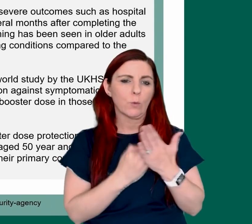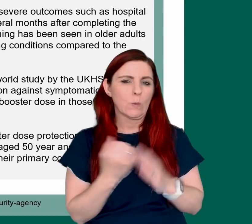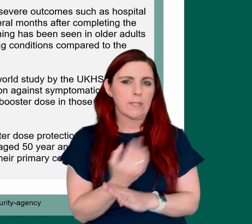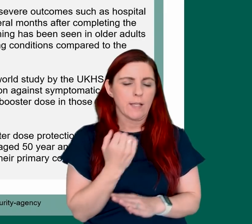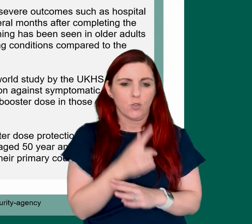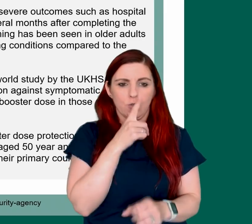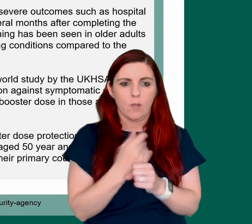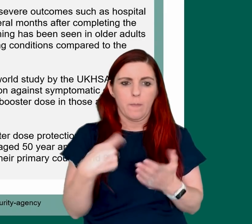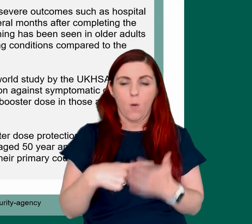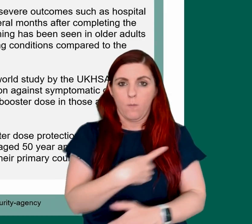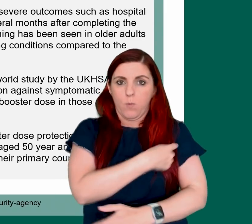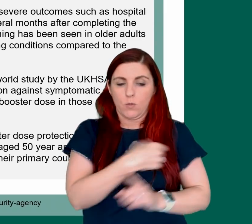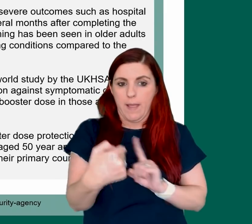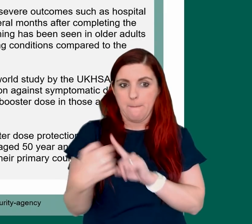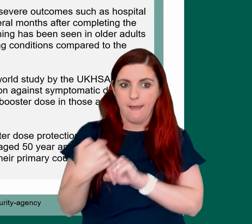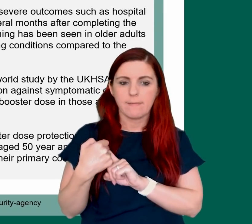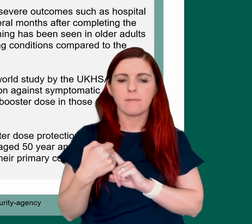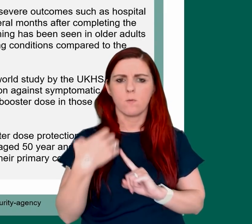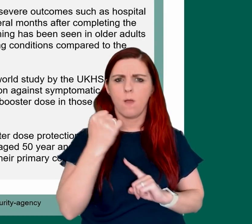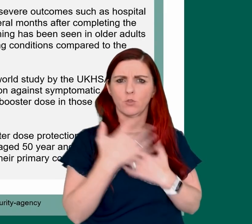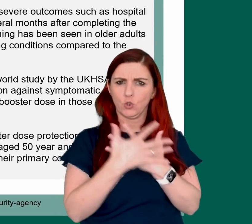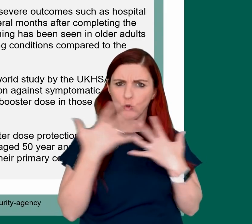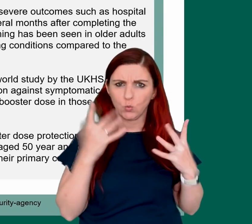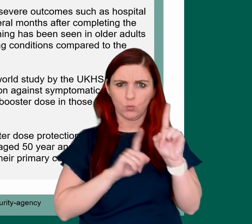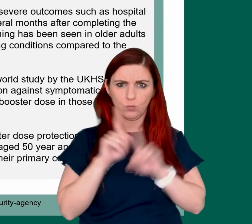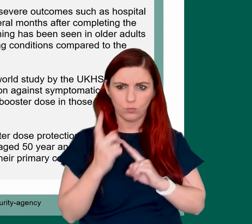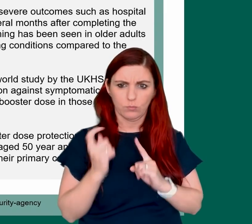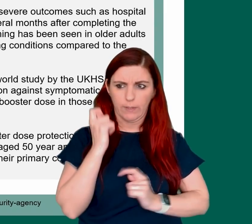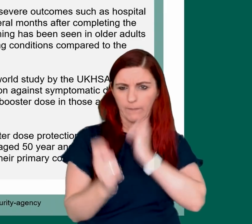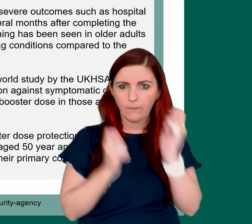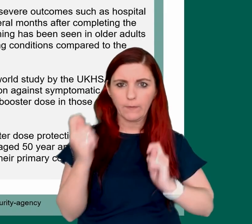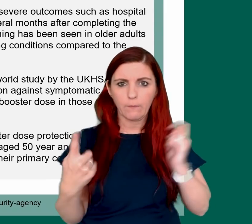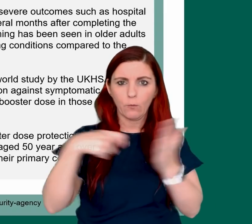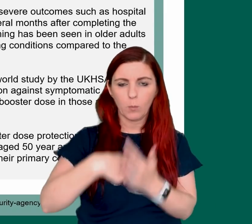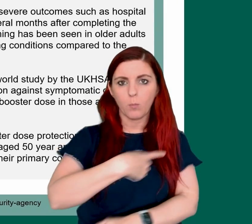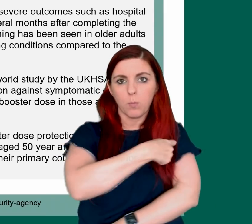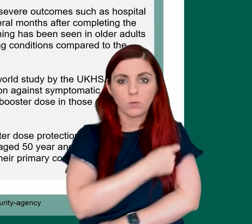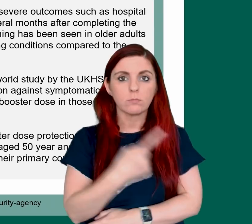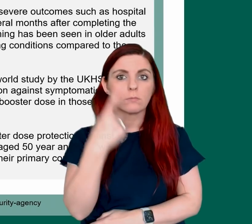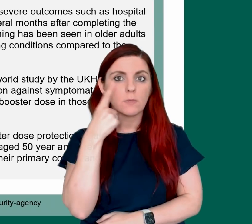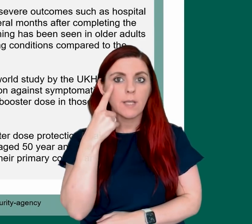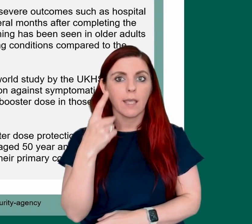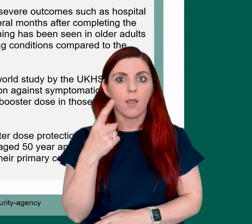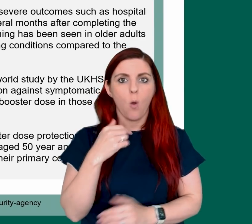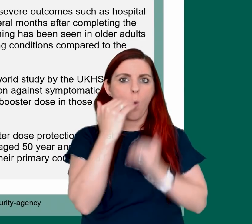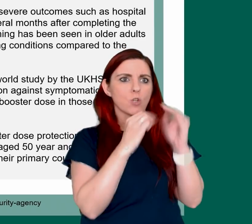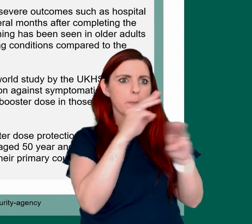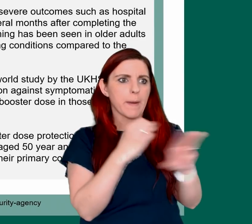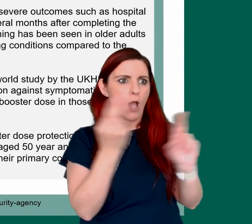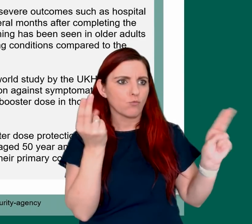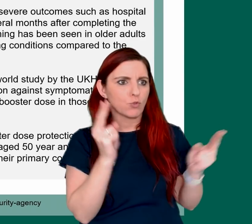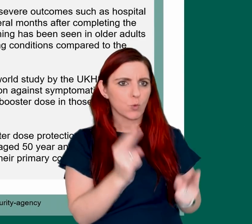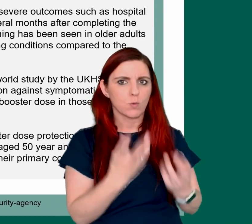the impact of the booster. We have made huge progress with boosters already. We see a steadying of incidence rates in older people.